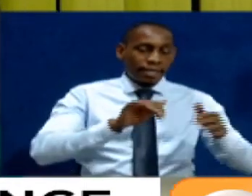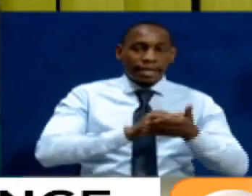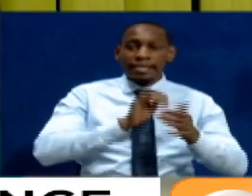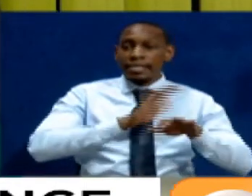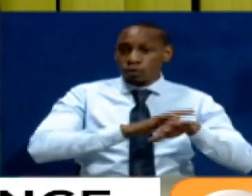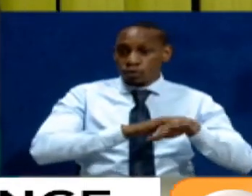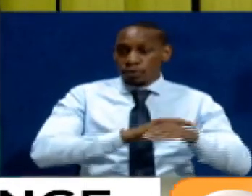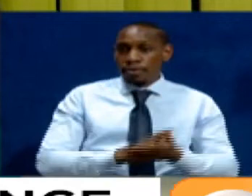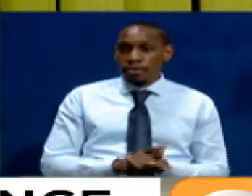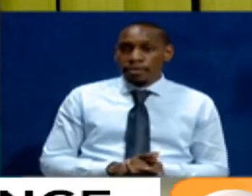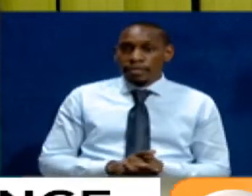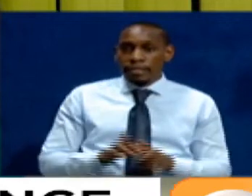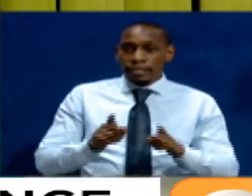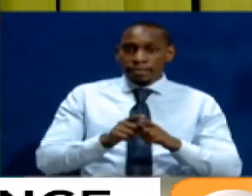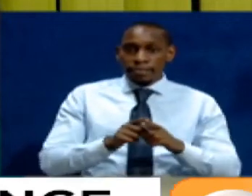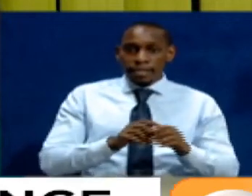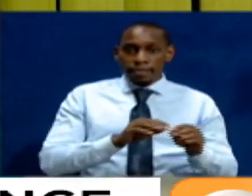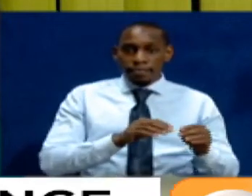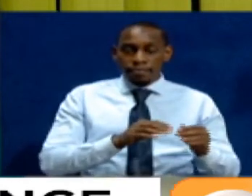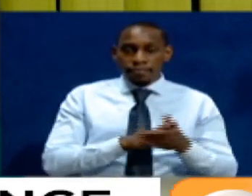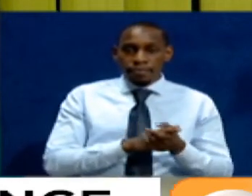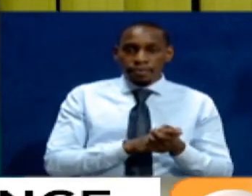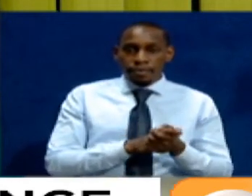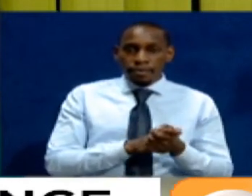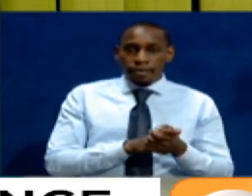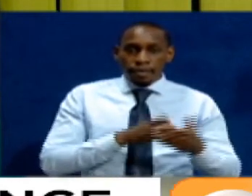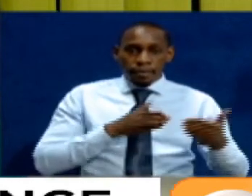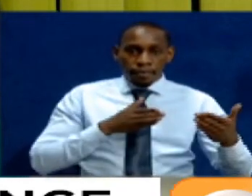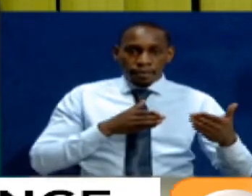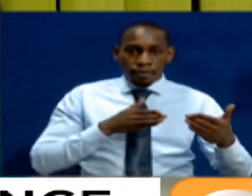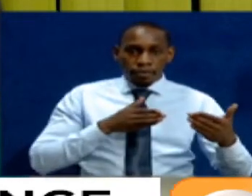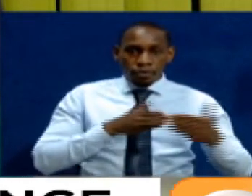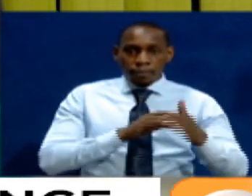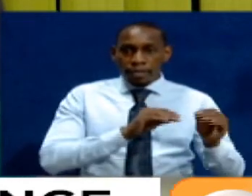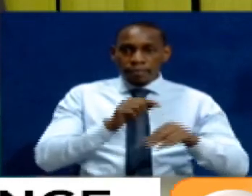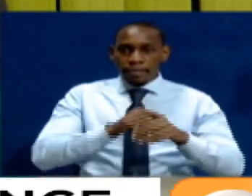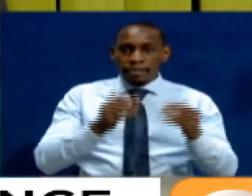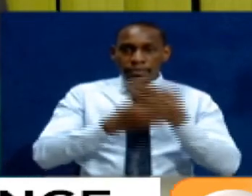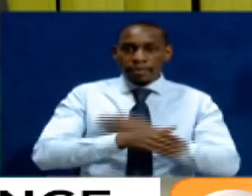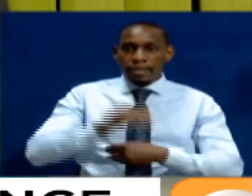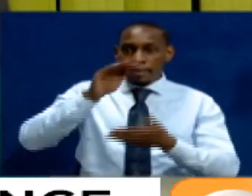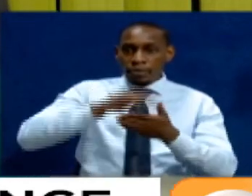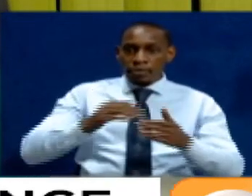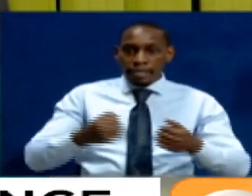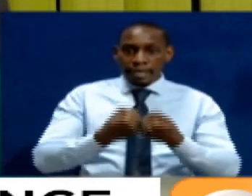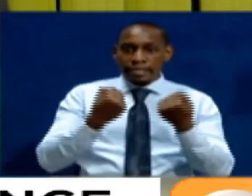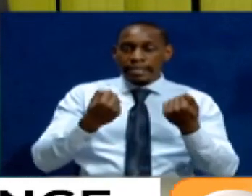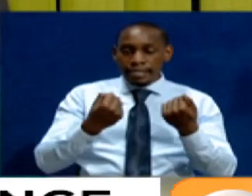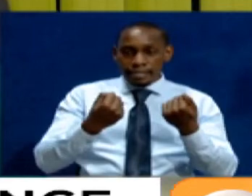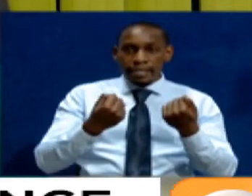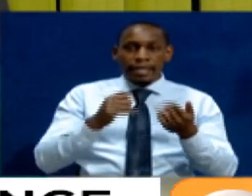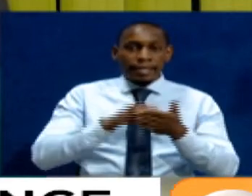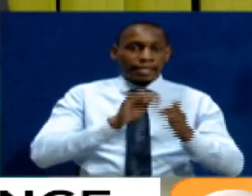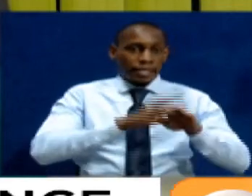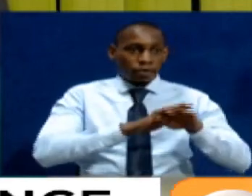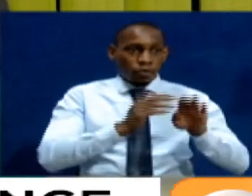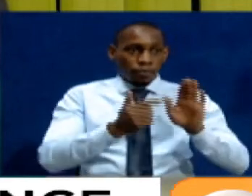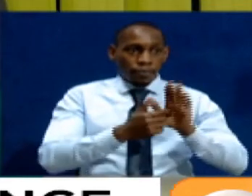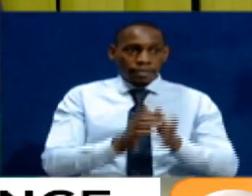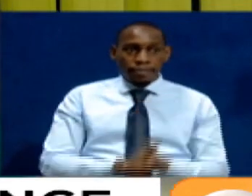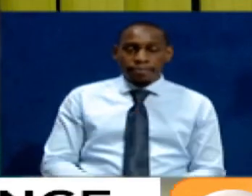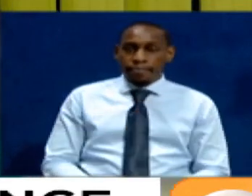is good. The curfew has reduced accidents and the trauma in our casualty departments. That's a good